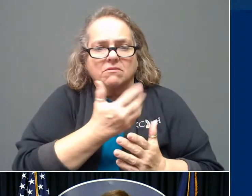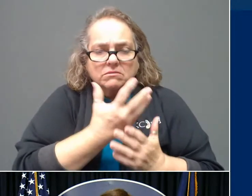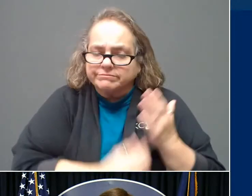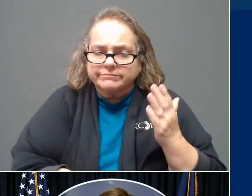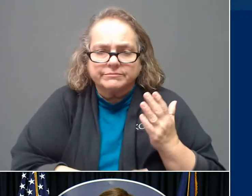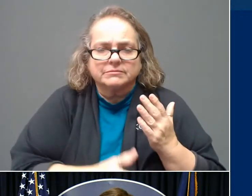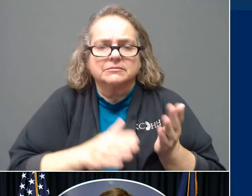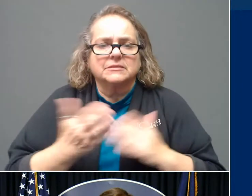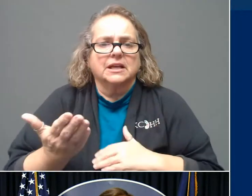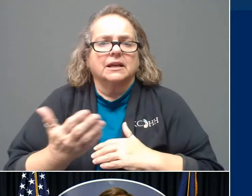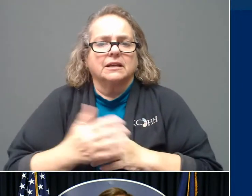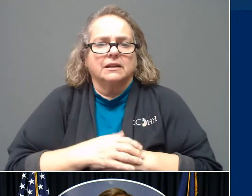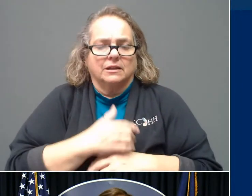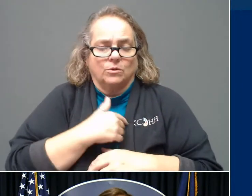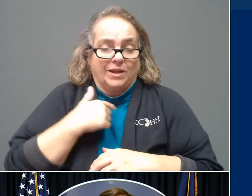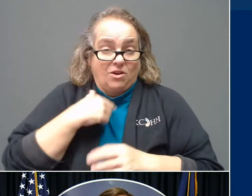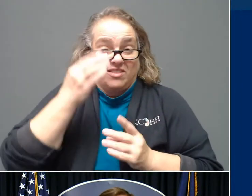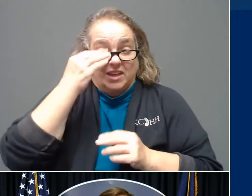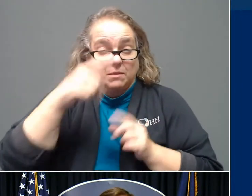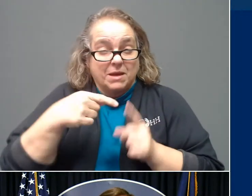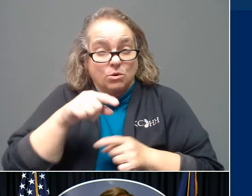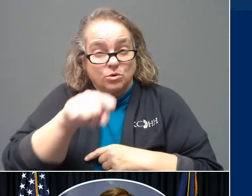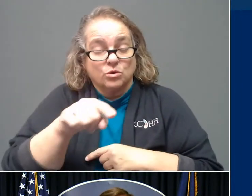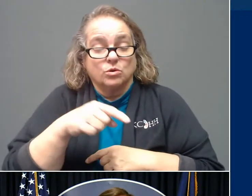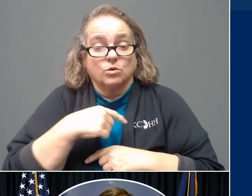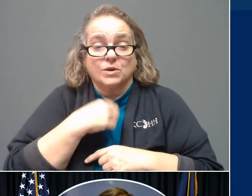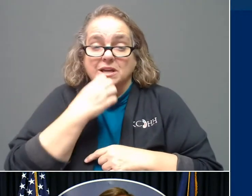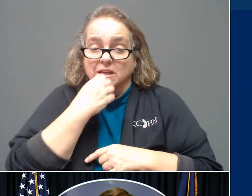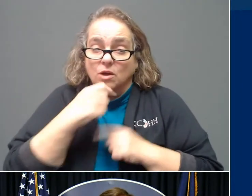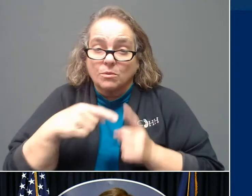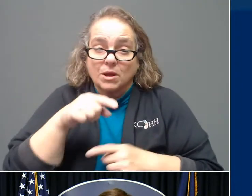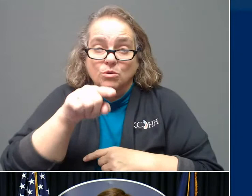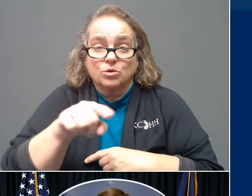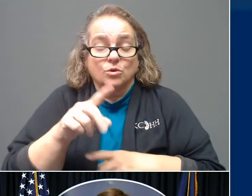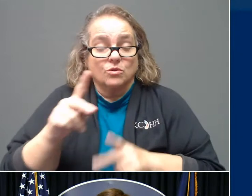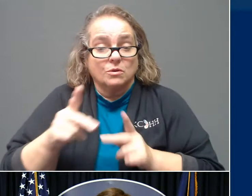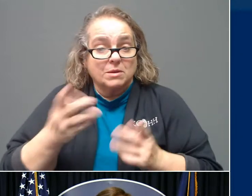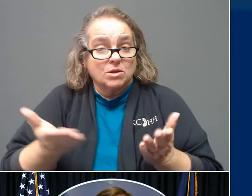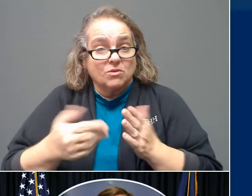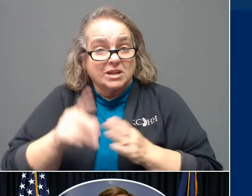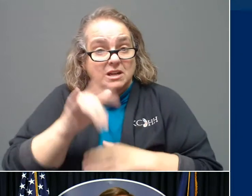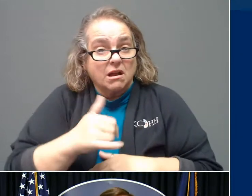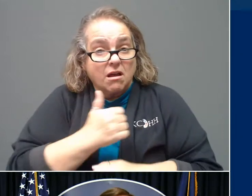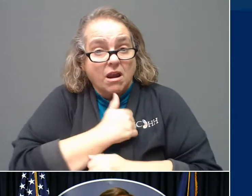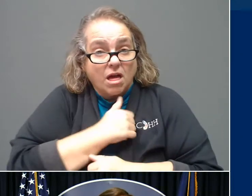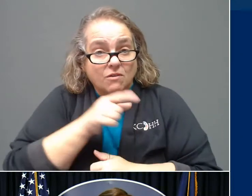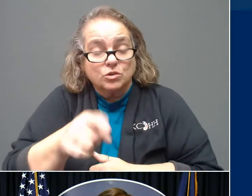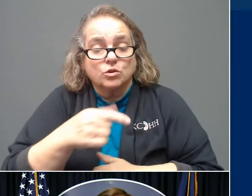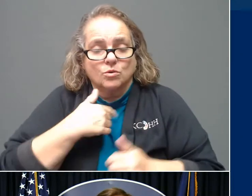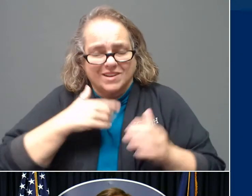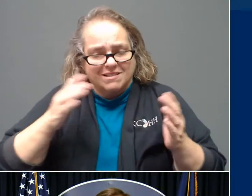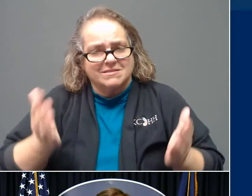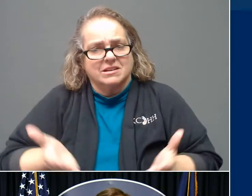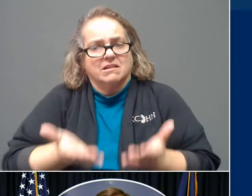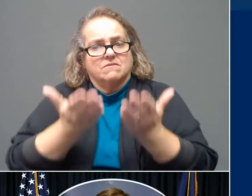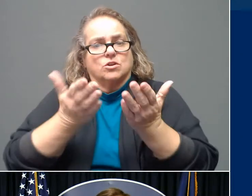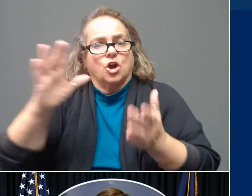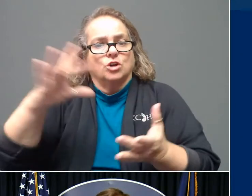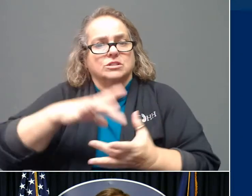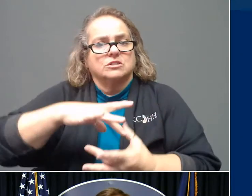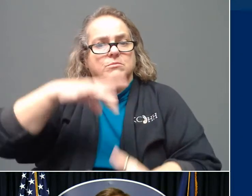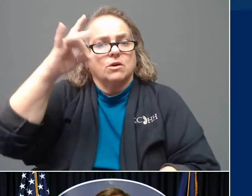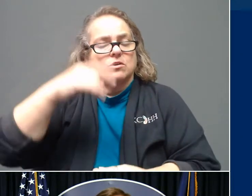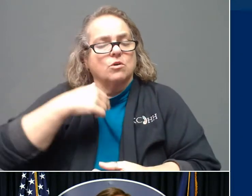are thinking about you. We care about you. The people of this Commonwealth love you. We lift up her spirit. We light our home screen